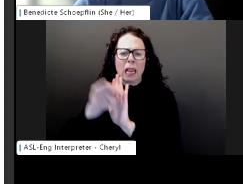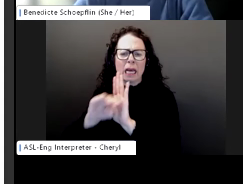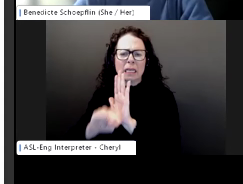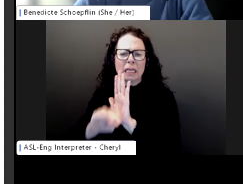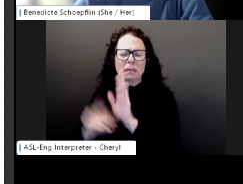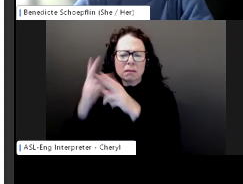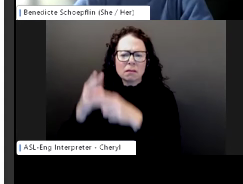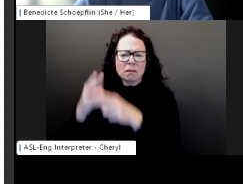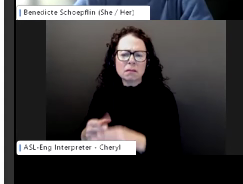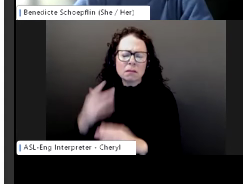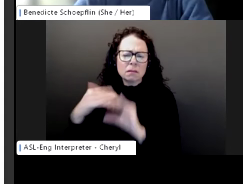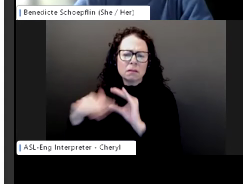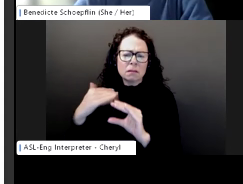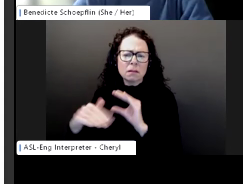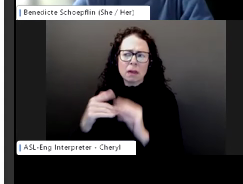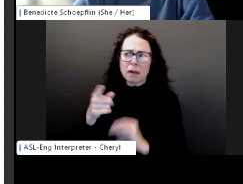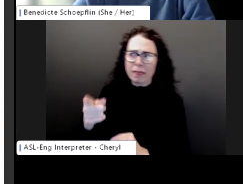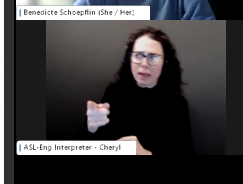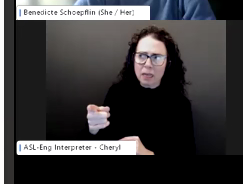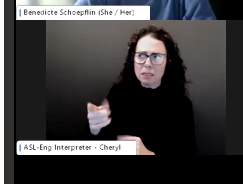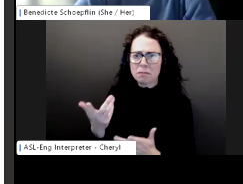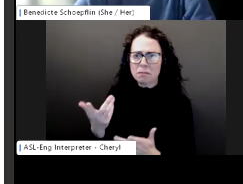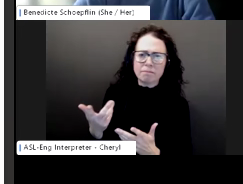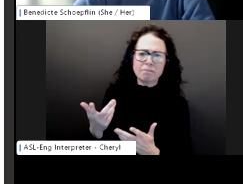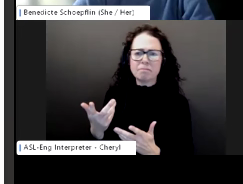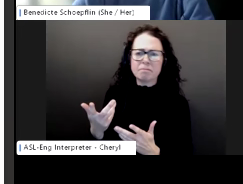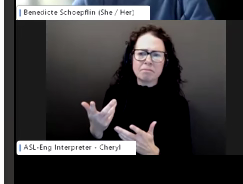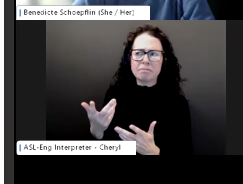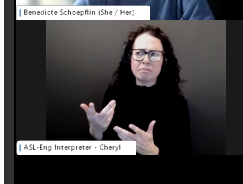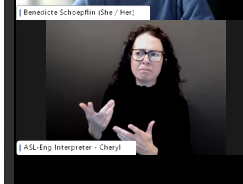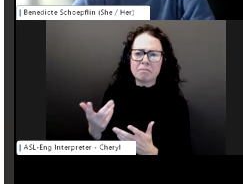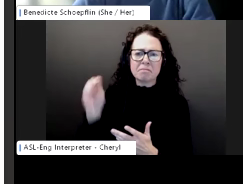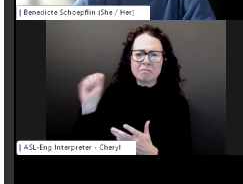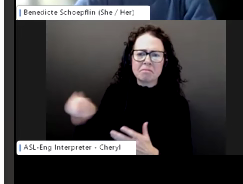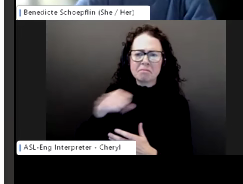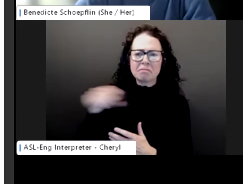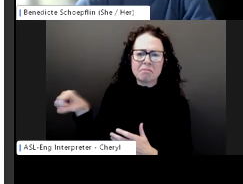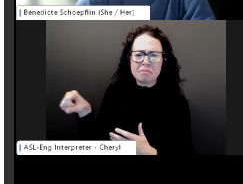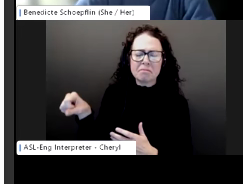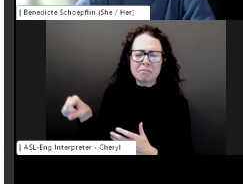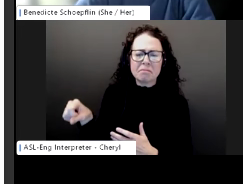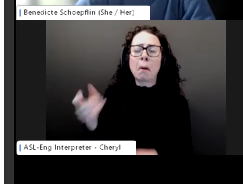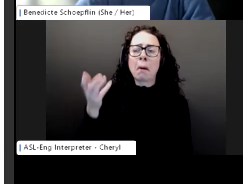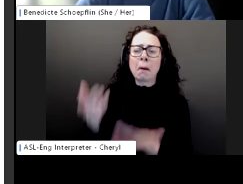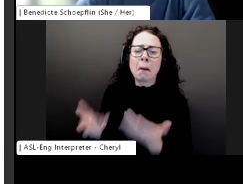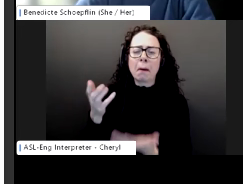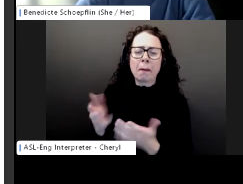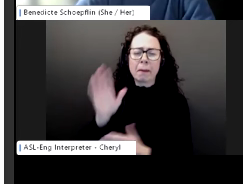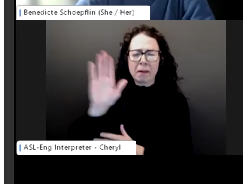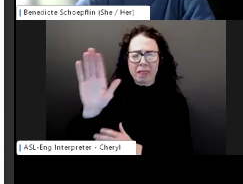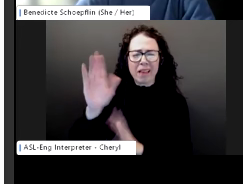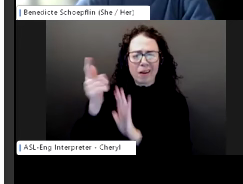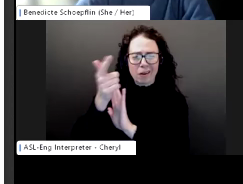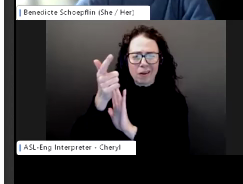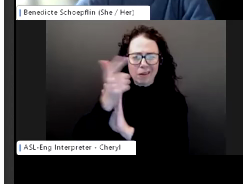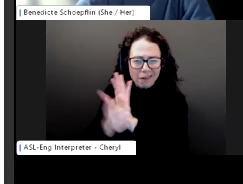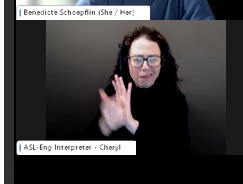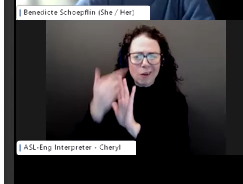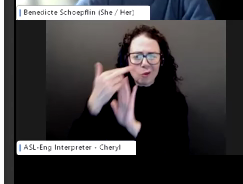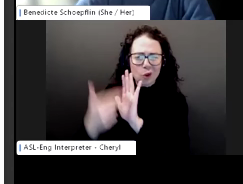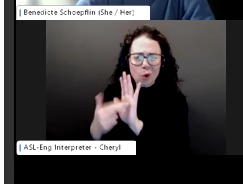the customer, or just plainly change their terms of service to accommodate this, knowing full well that